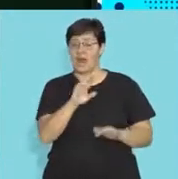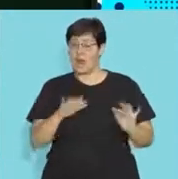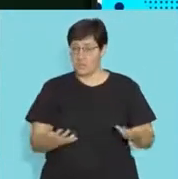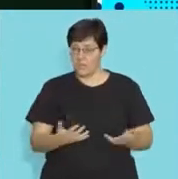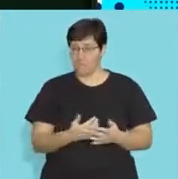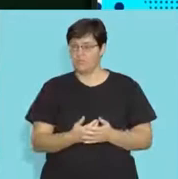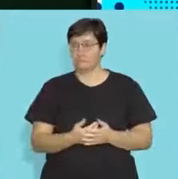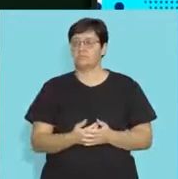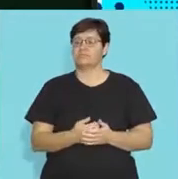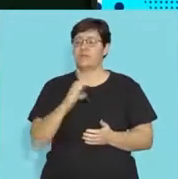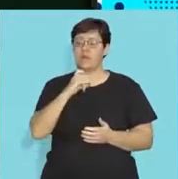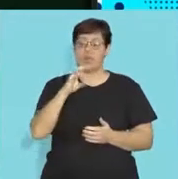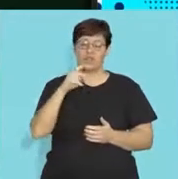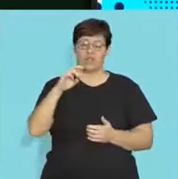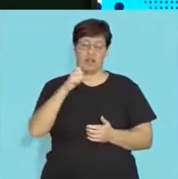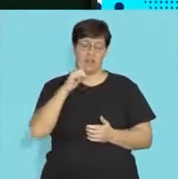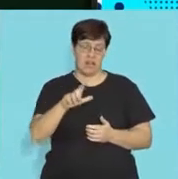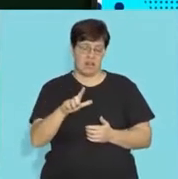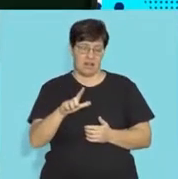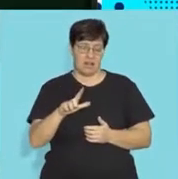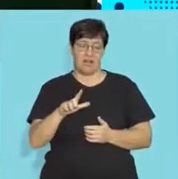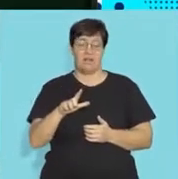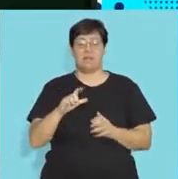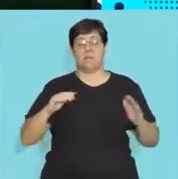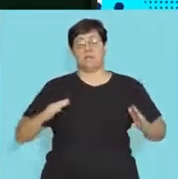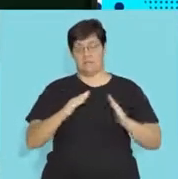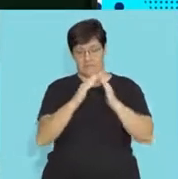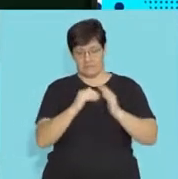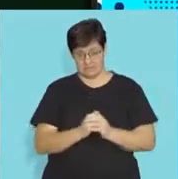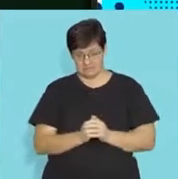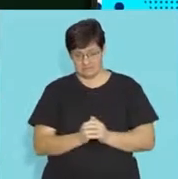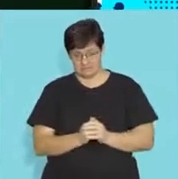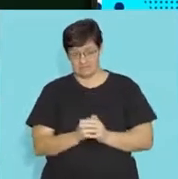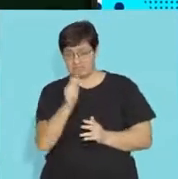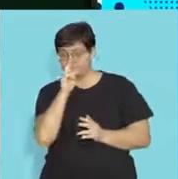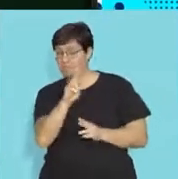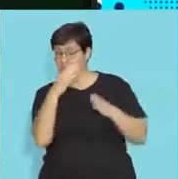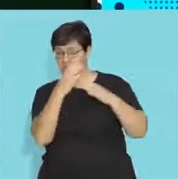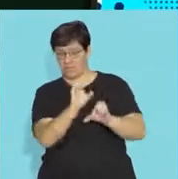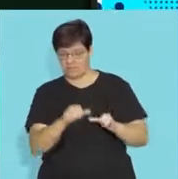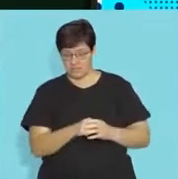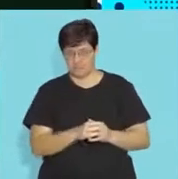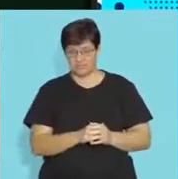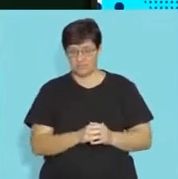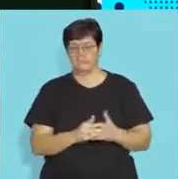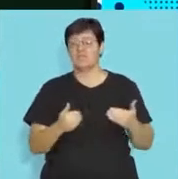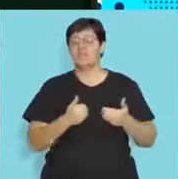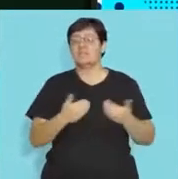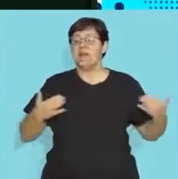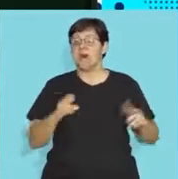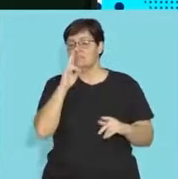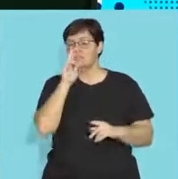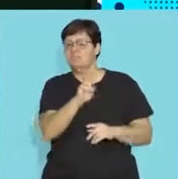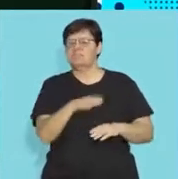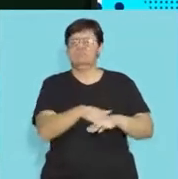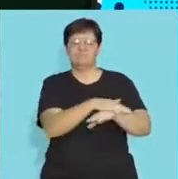are represented in terms of ecological pyramids. So trust that you guys are going to enjoy the lesson. Let's stay focused. Let's start